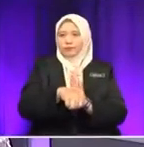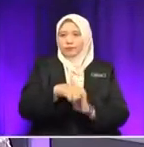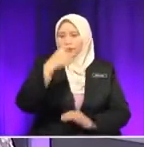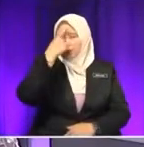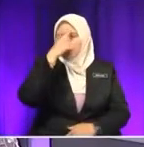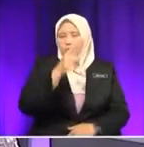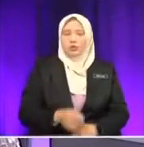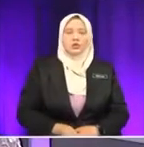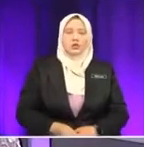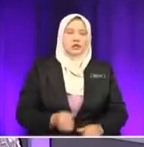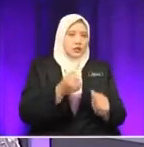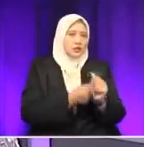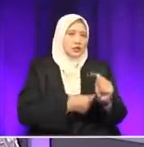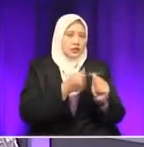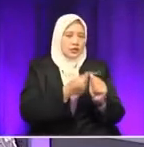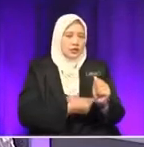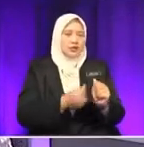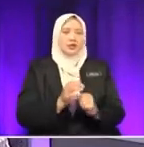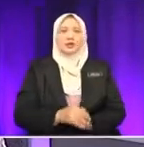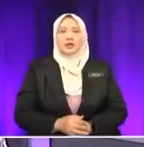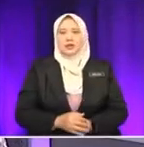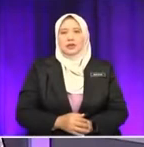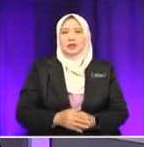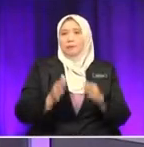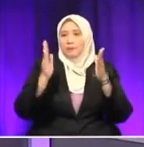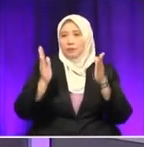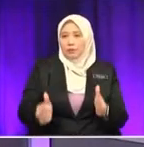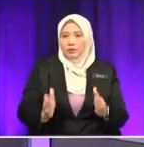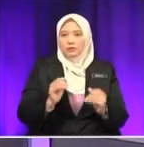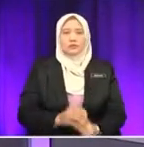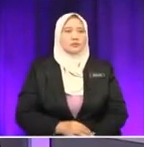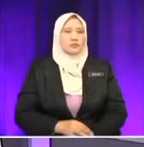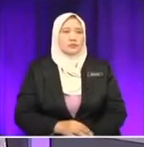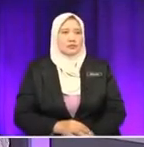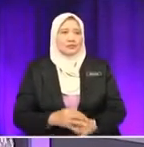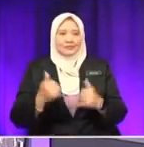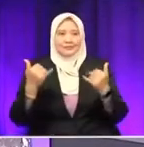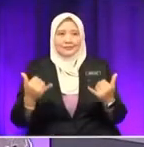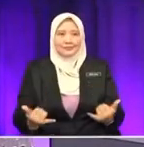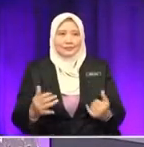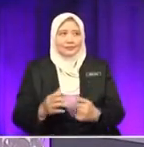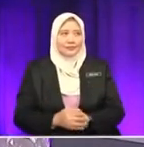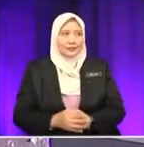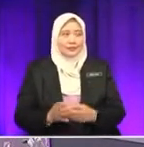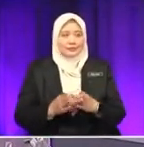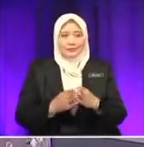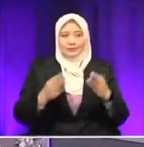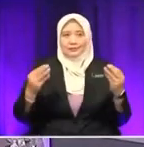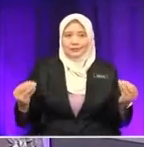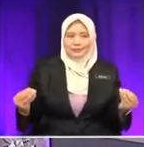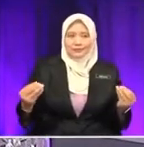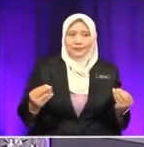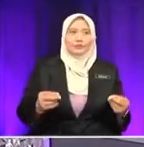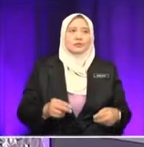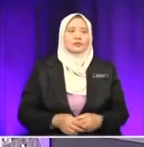our two different sets of questions from our speaking part two. So I guess,